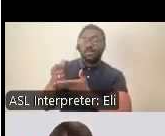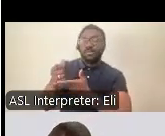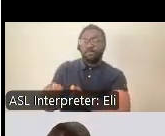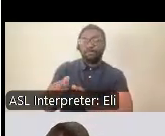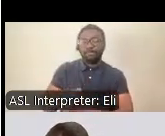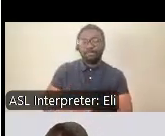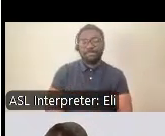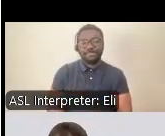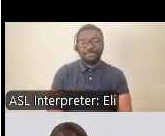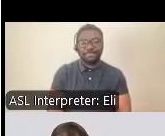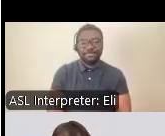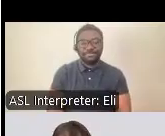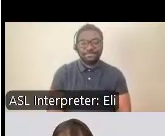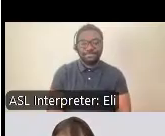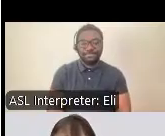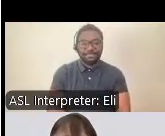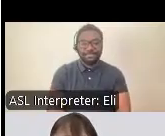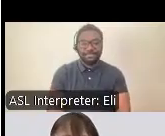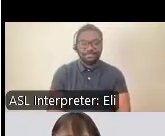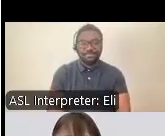thank you. Next slide.